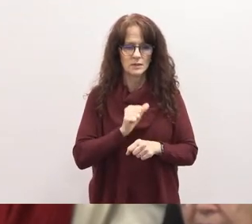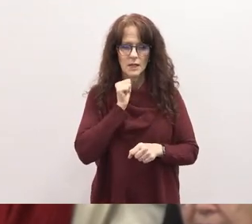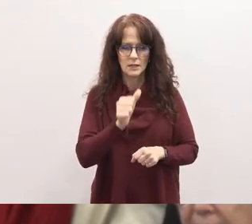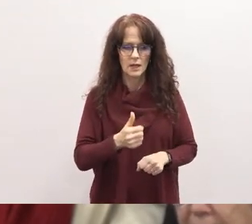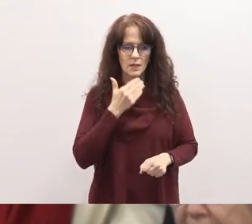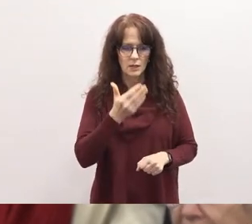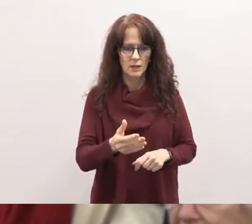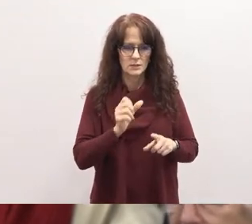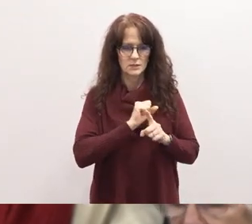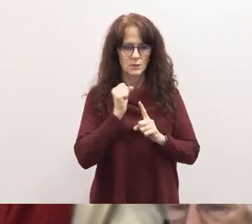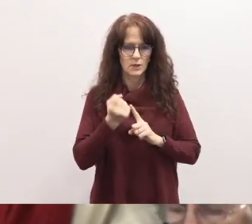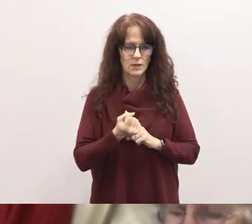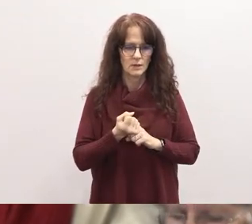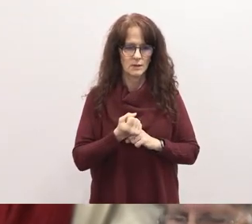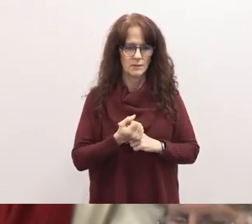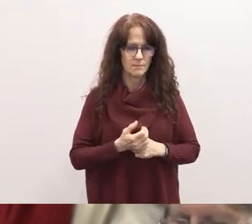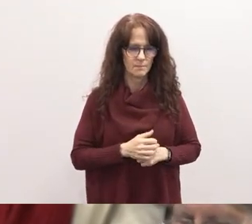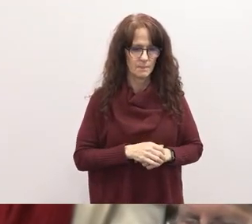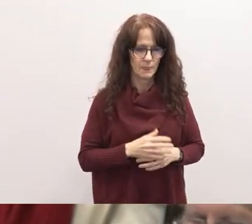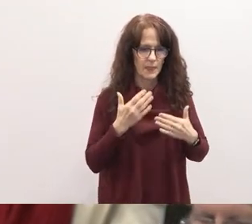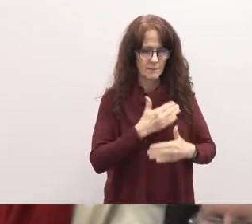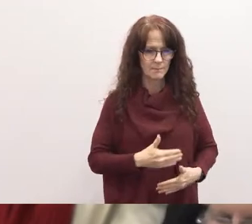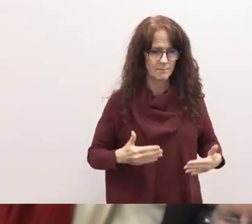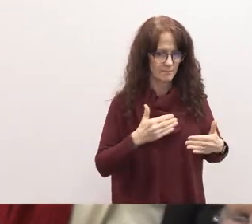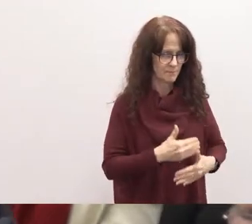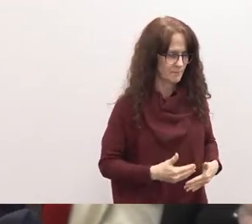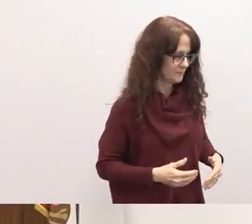good situation. Please.